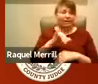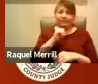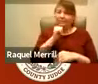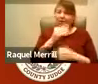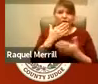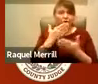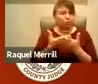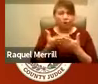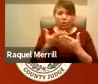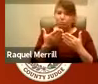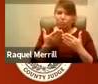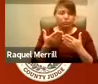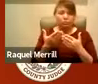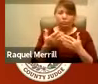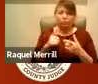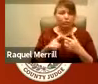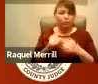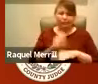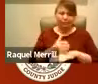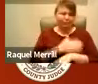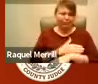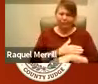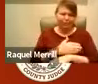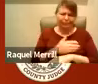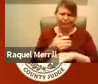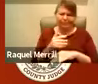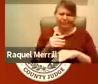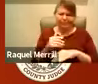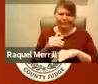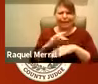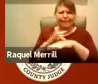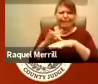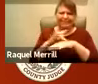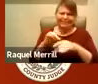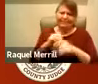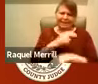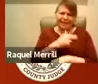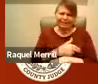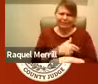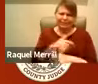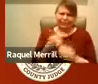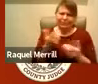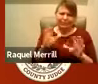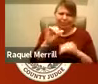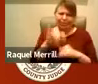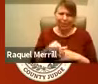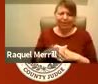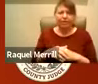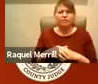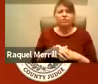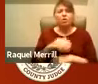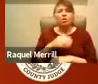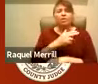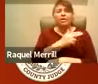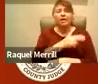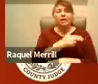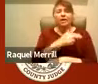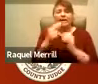to improve capacity in our hospitals. Recently, the Hidalgo County Commissioners